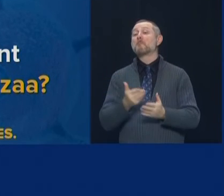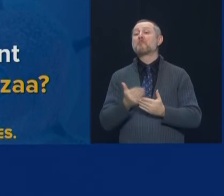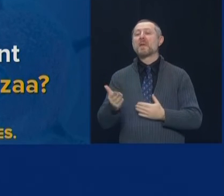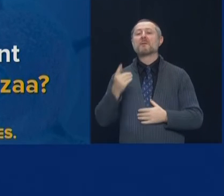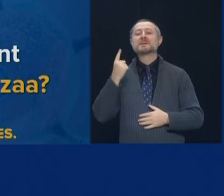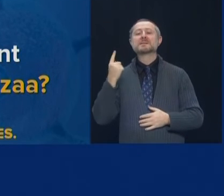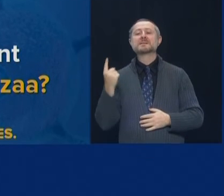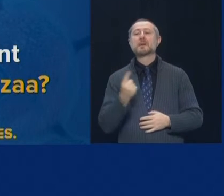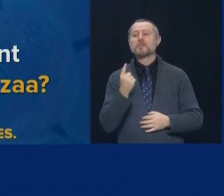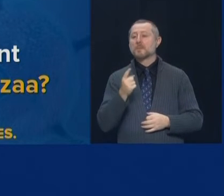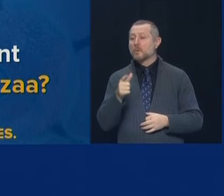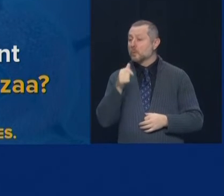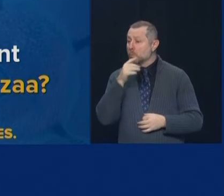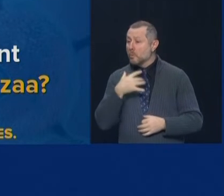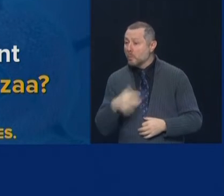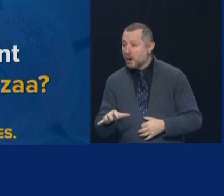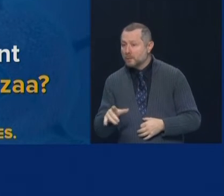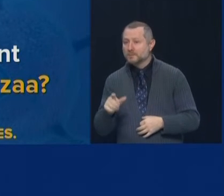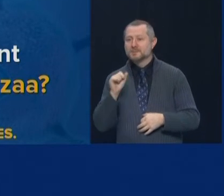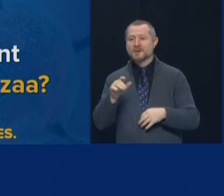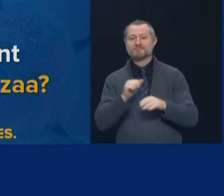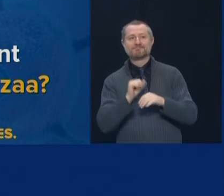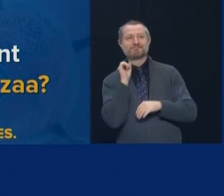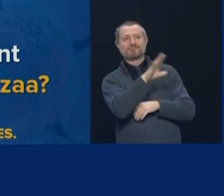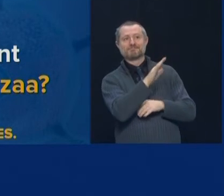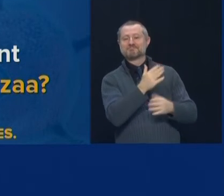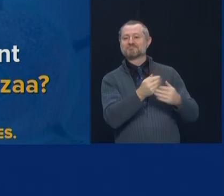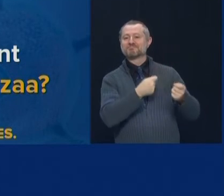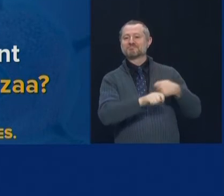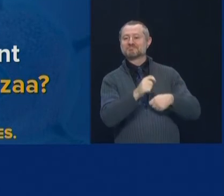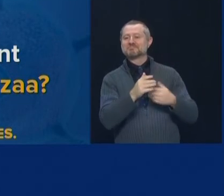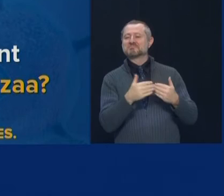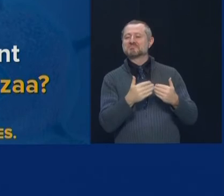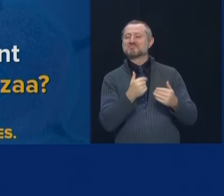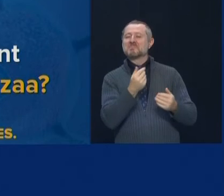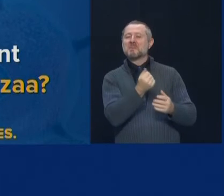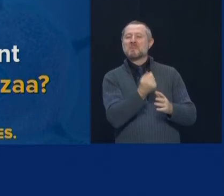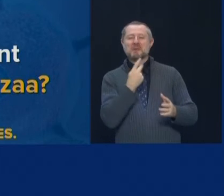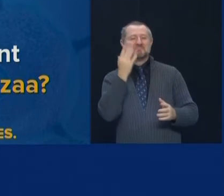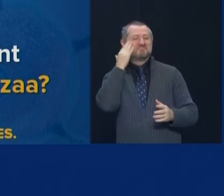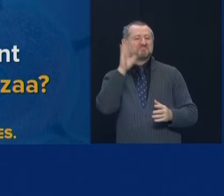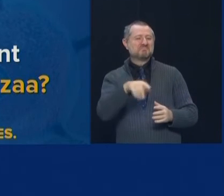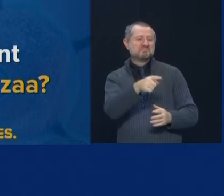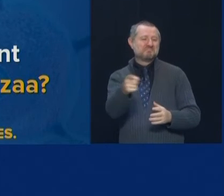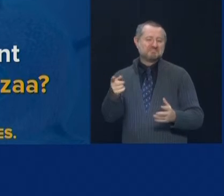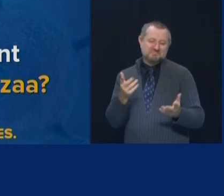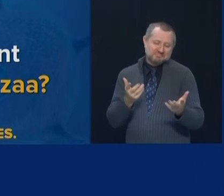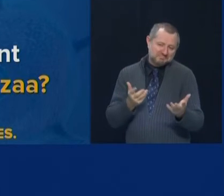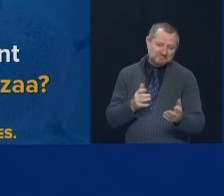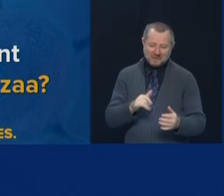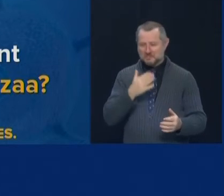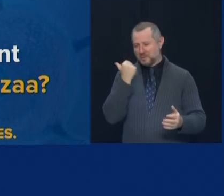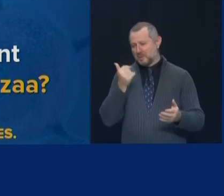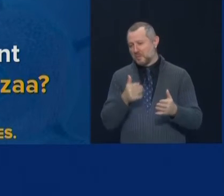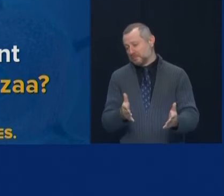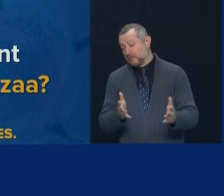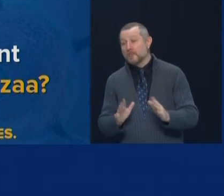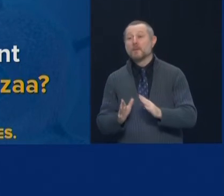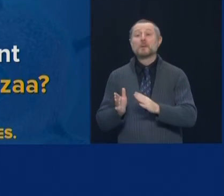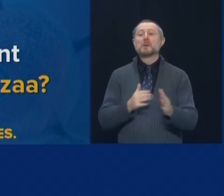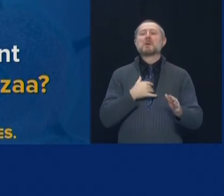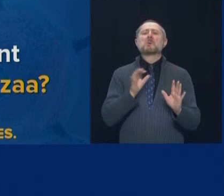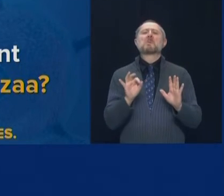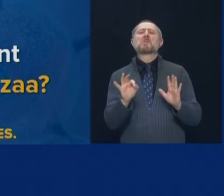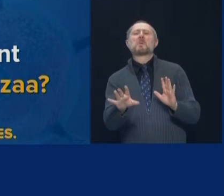So if it doesn't work, they return it, no harm done. A little more gratuitous advice. I